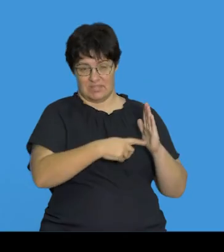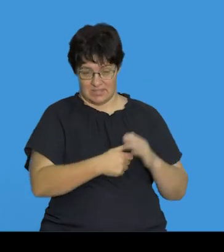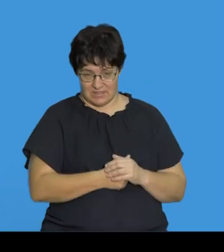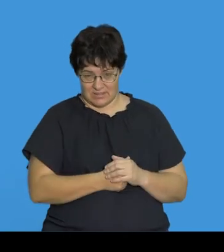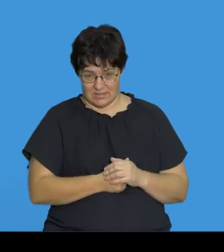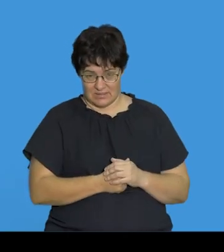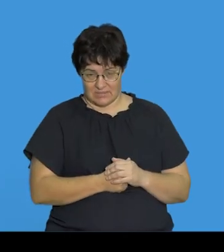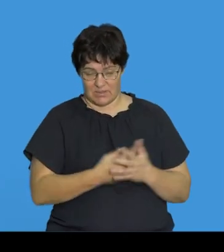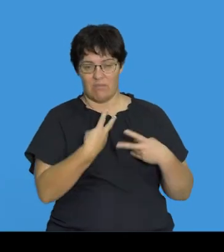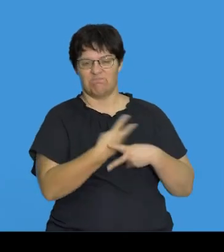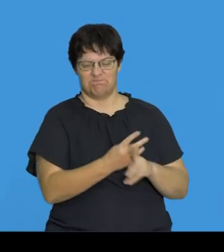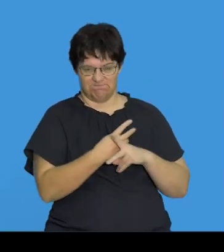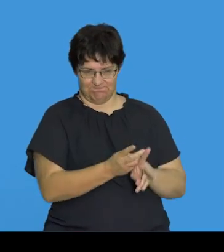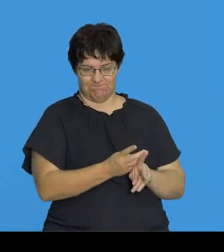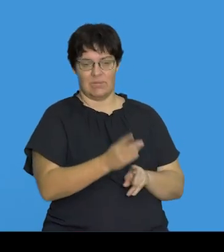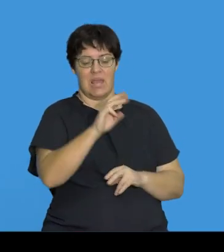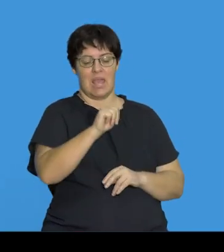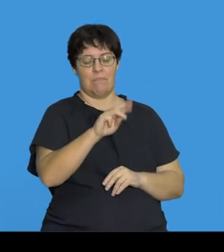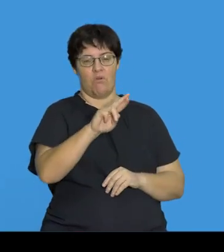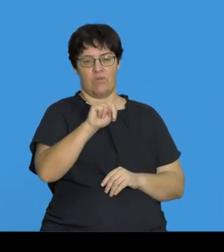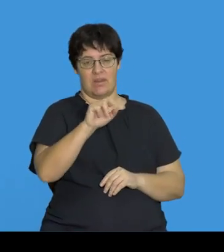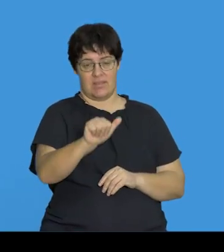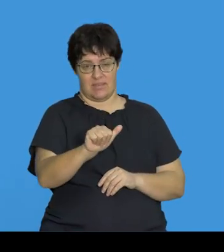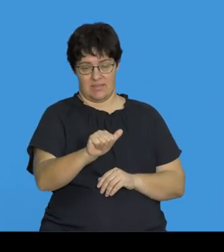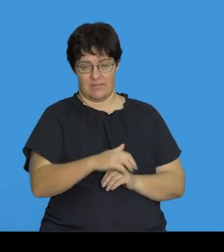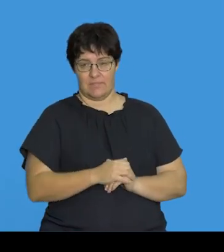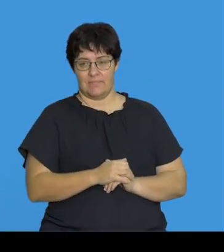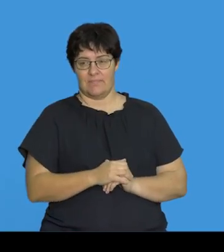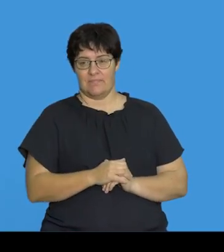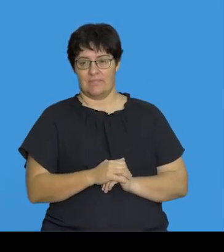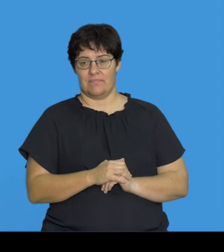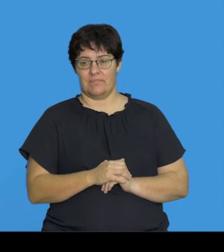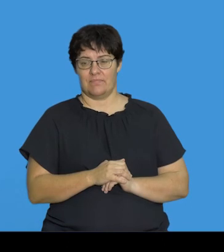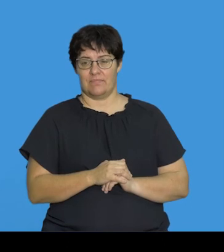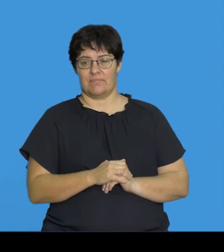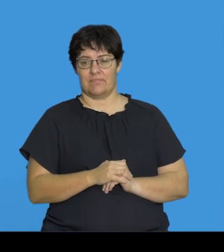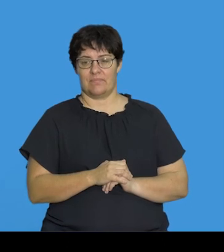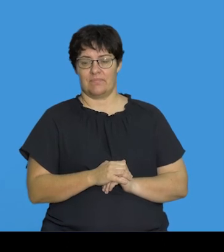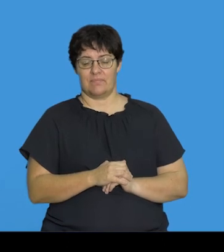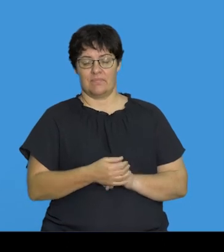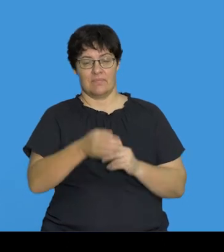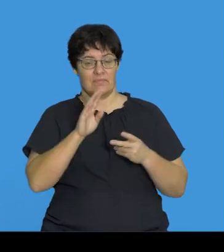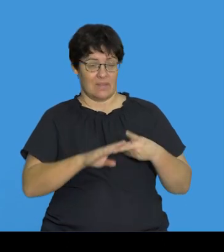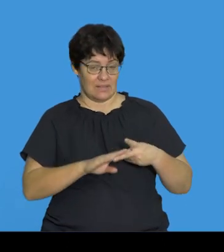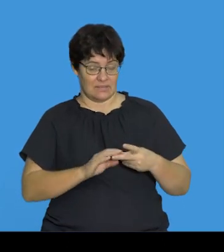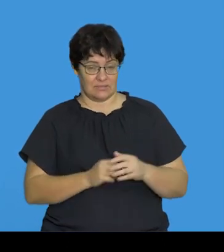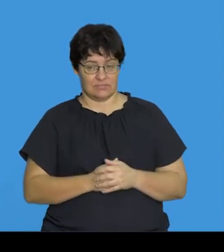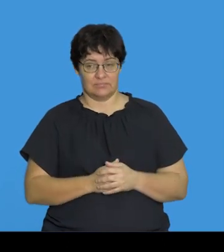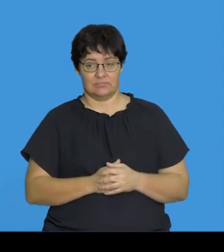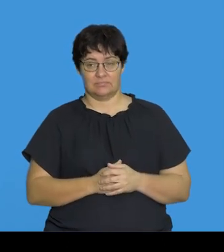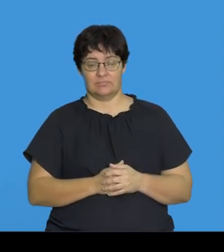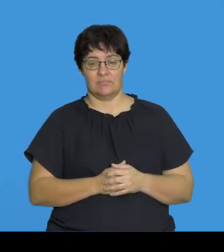reminder to help you remember that that's the production of mRNA. Cool. The next